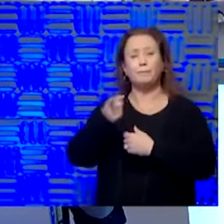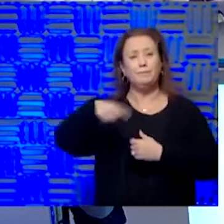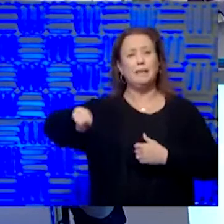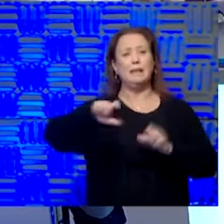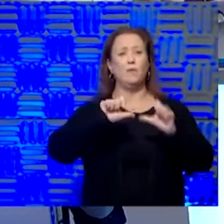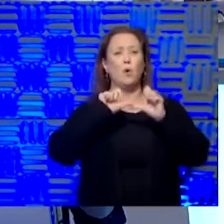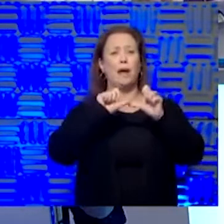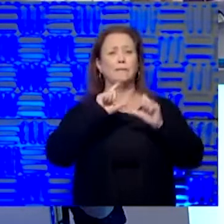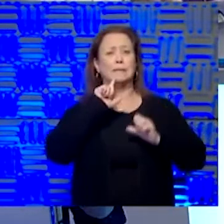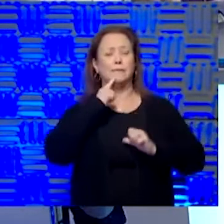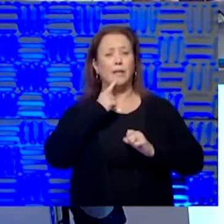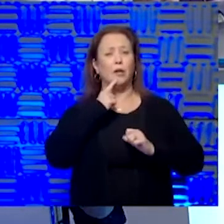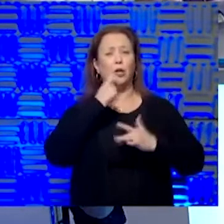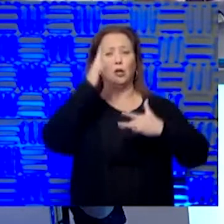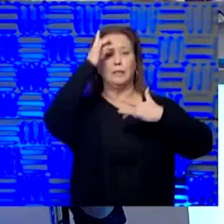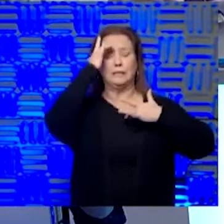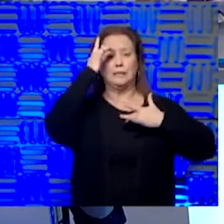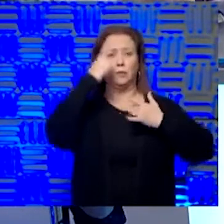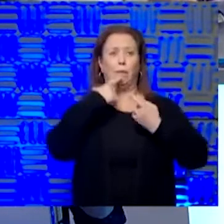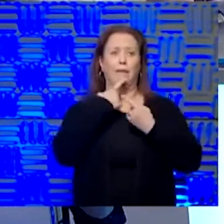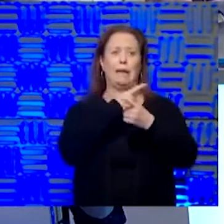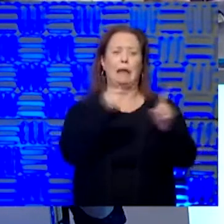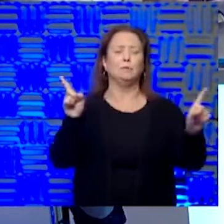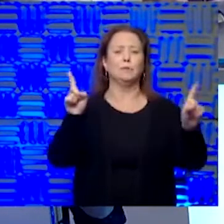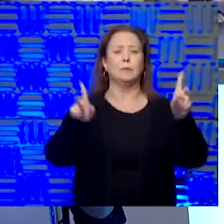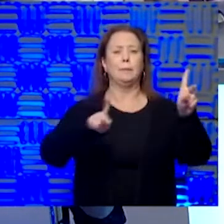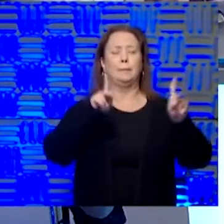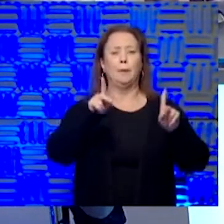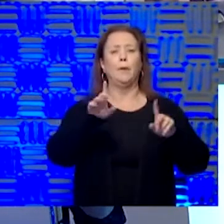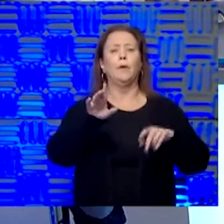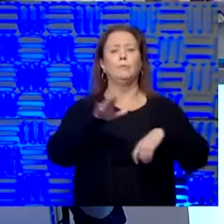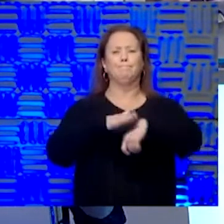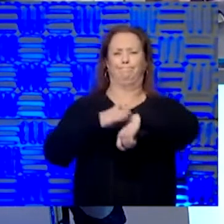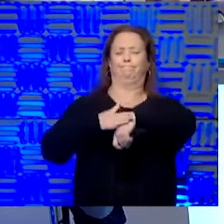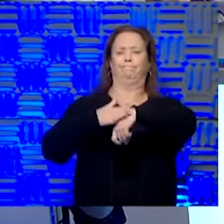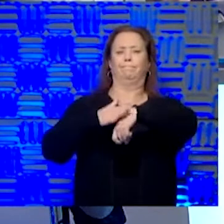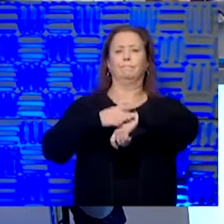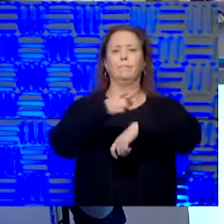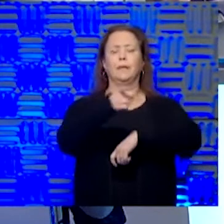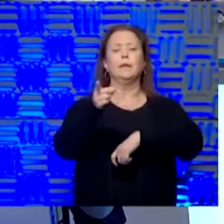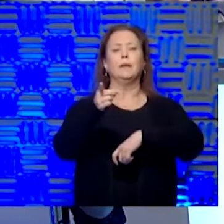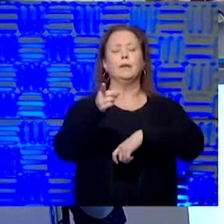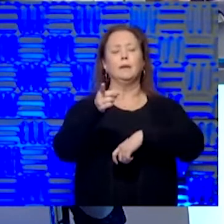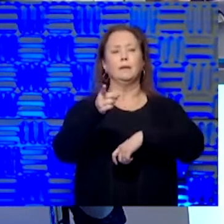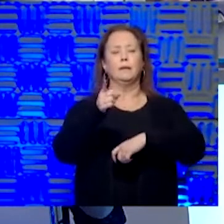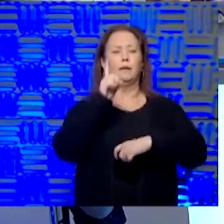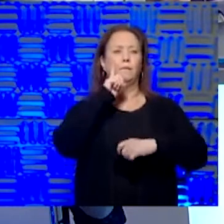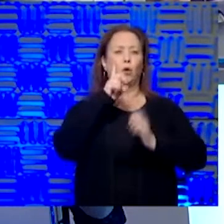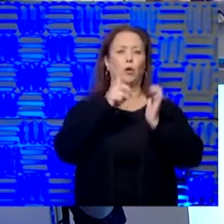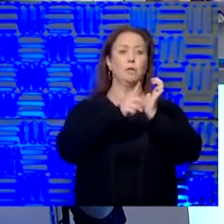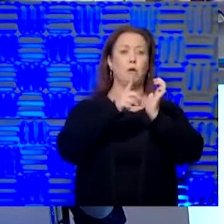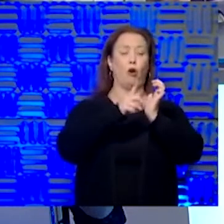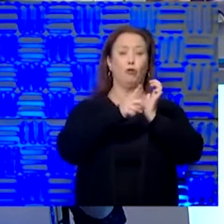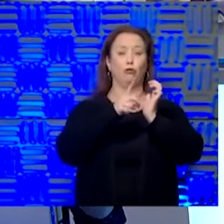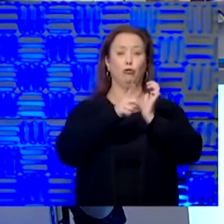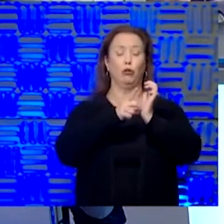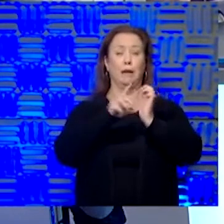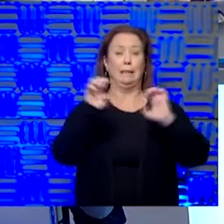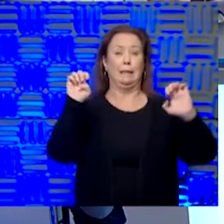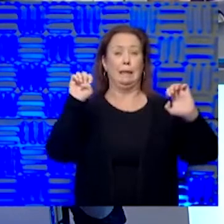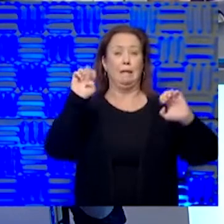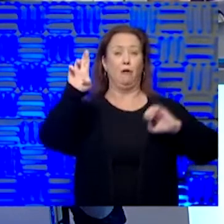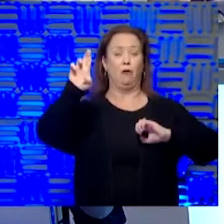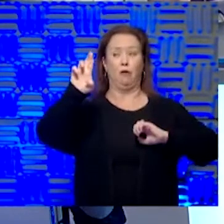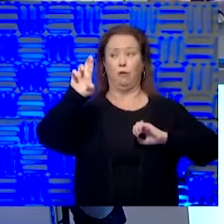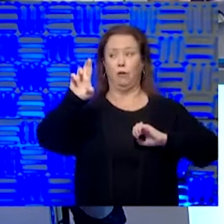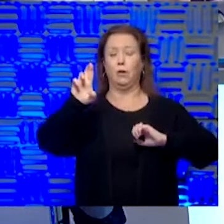chronic diseases, what we've really said to our folks is, look, within, let's say, a physician practice group down in the emergency room, because they're